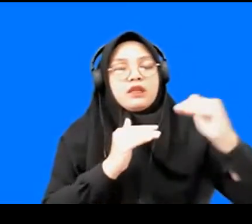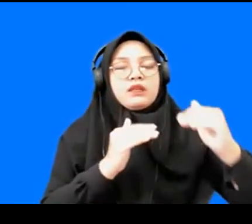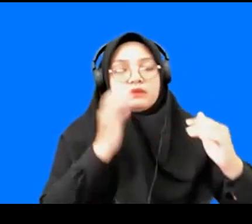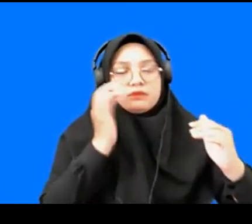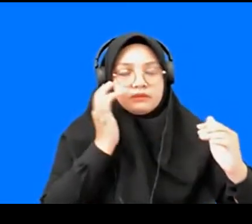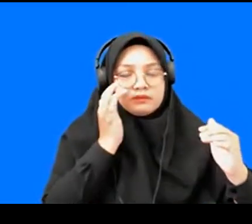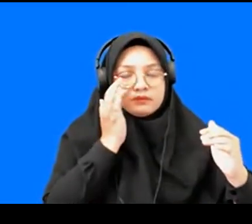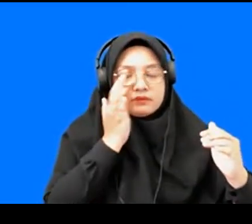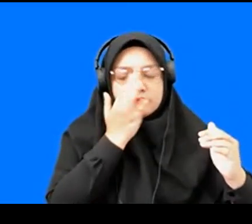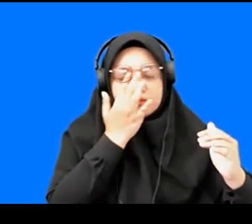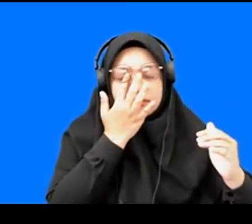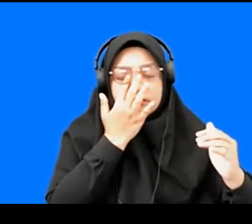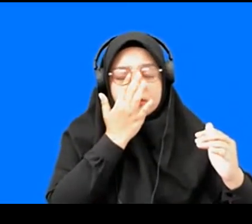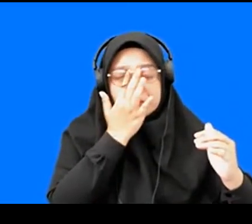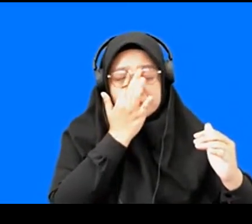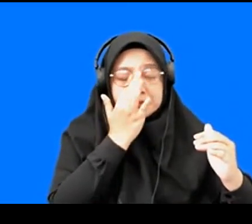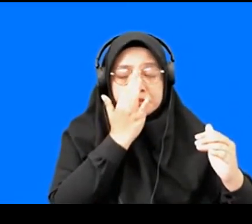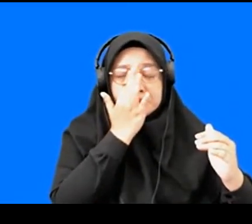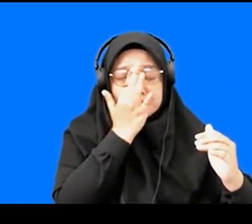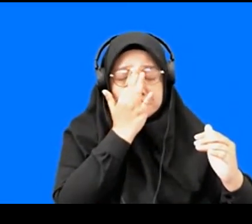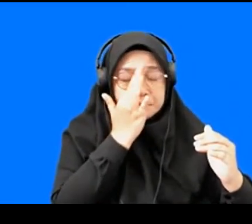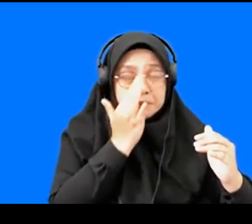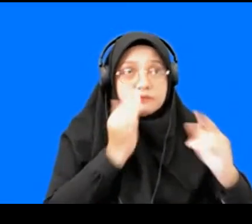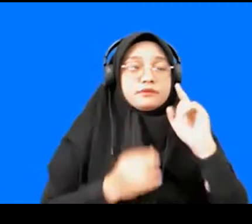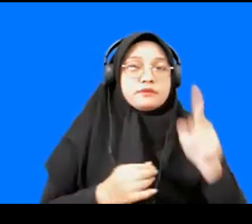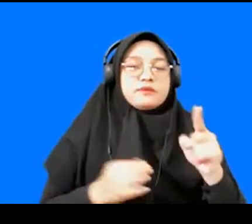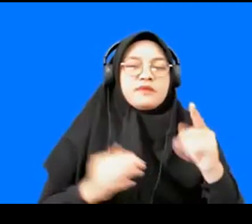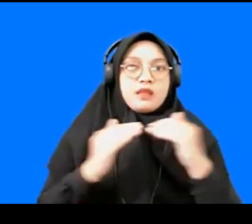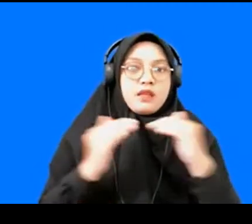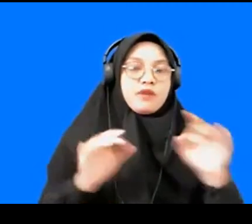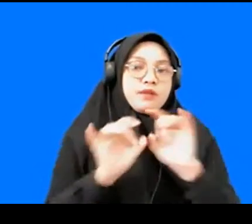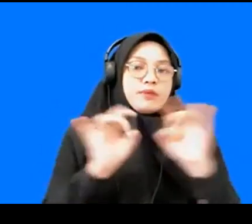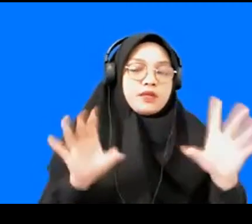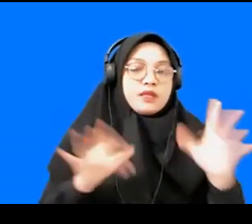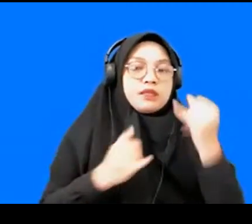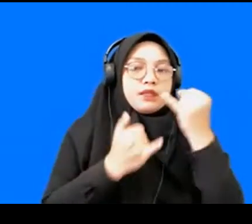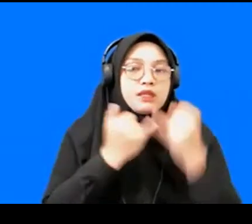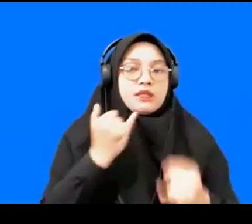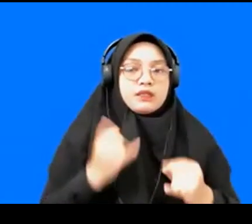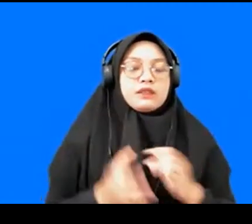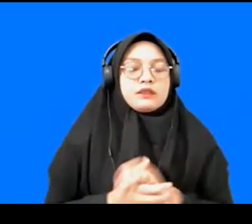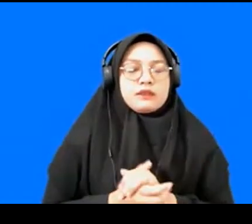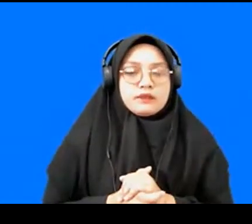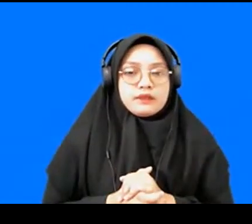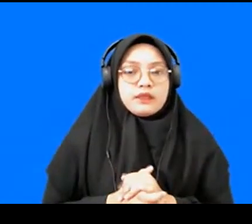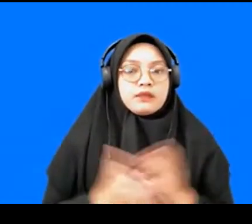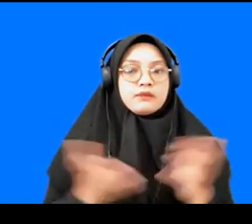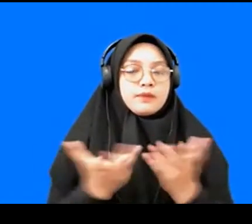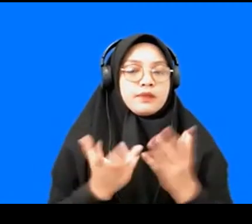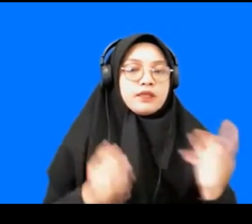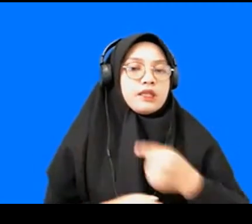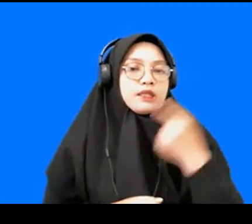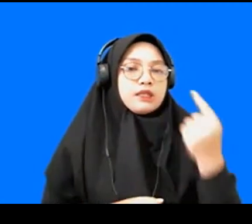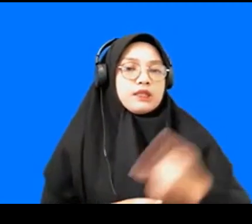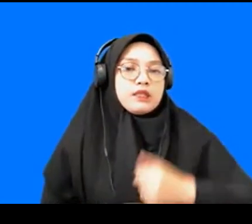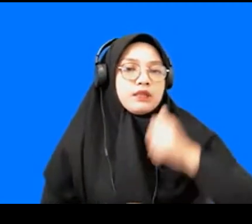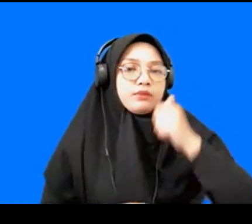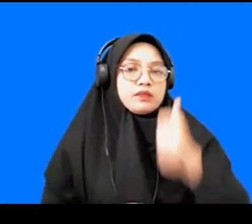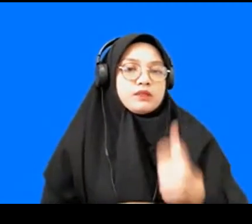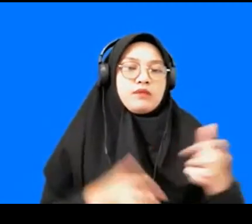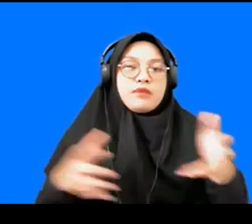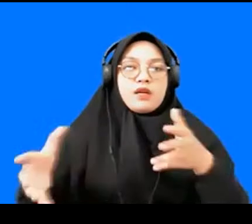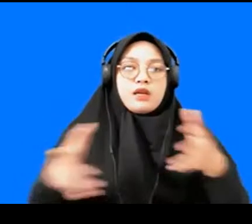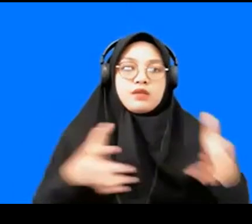changes. And then the last one is that since we are organizing this event